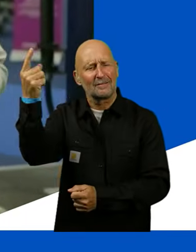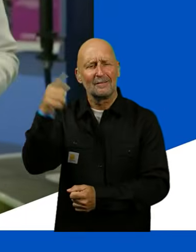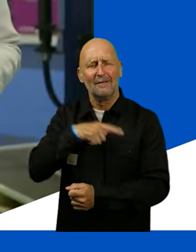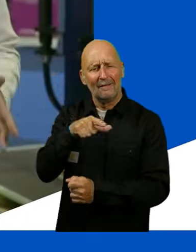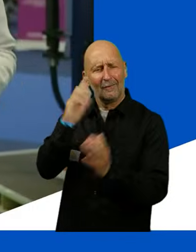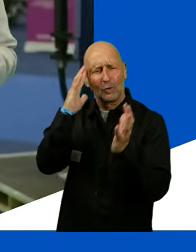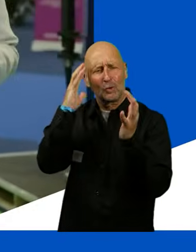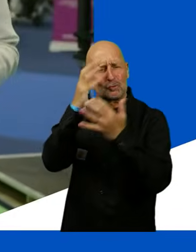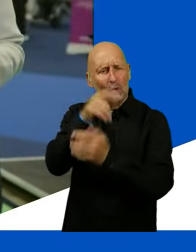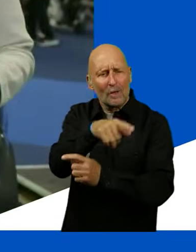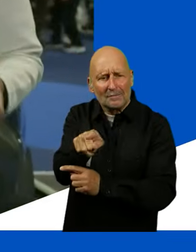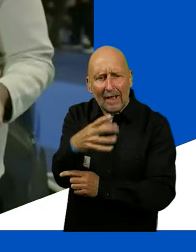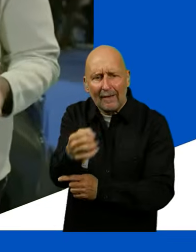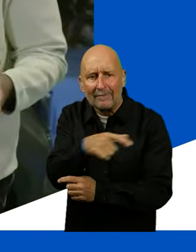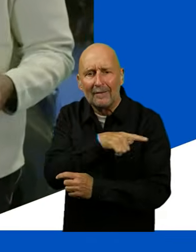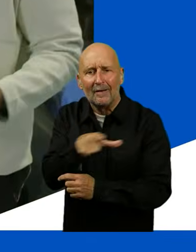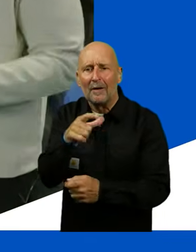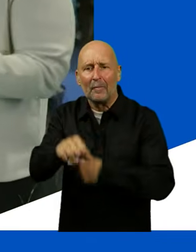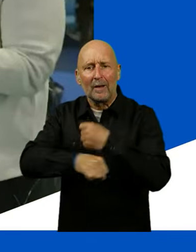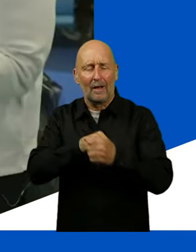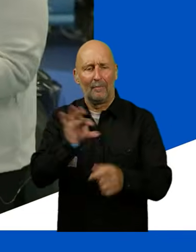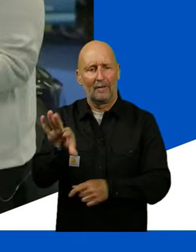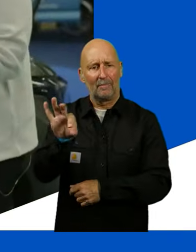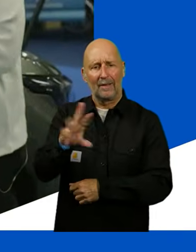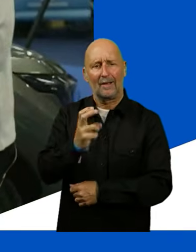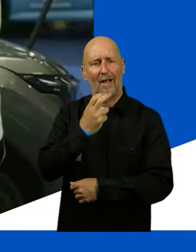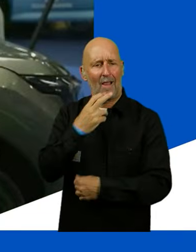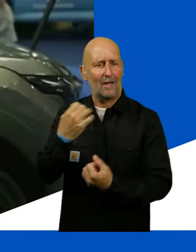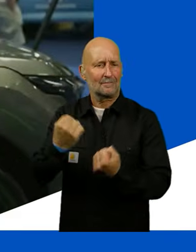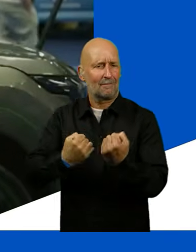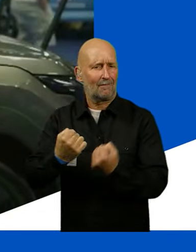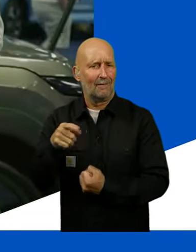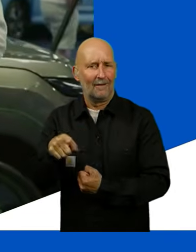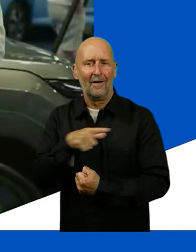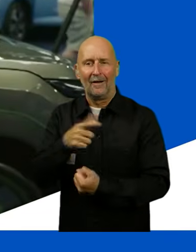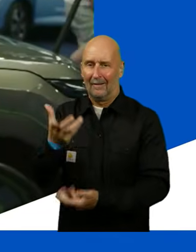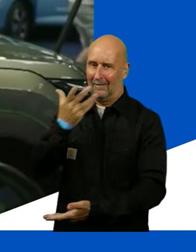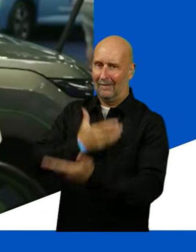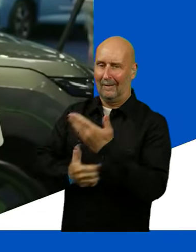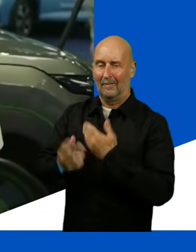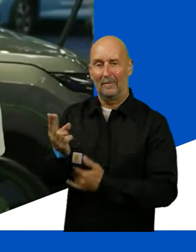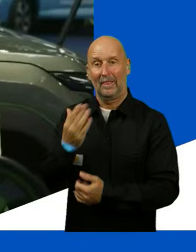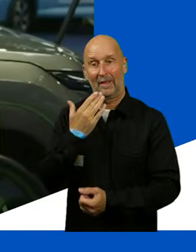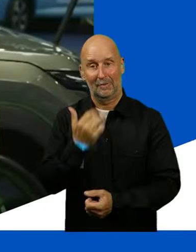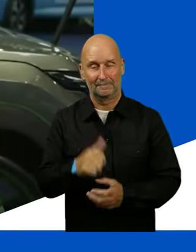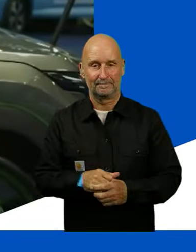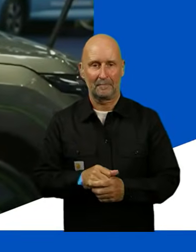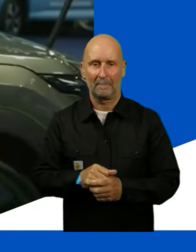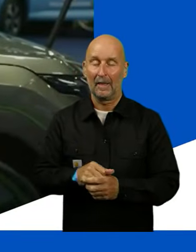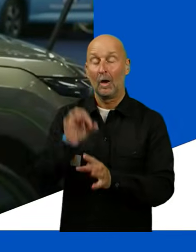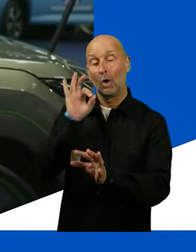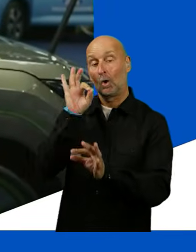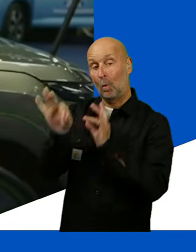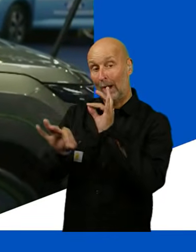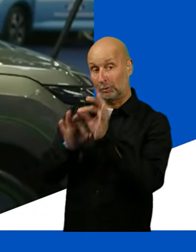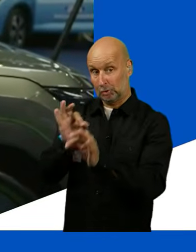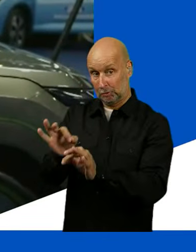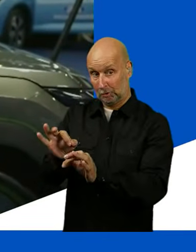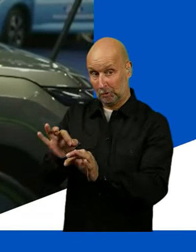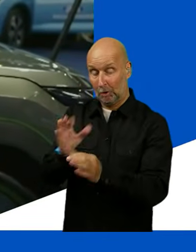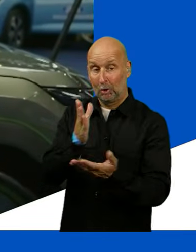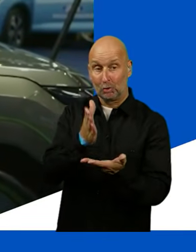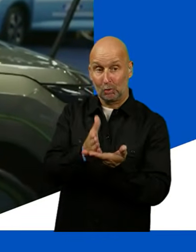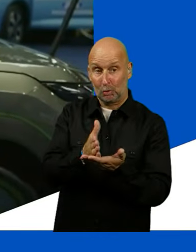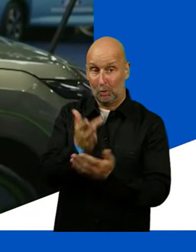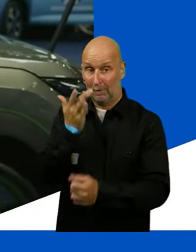concerns that our customers have about going electric. So Nicholas and Sophie, thank you very much for joining us. I'm going to ask you a few questions there, true or